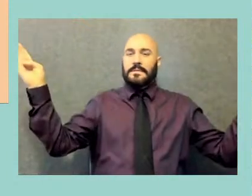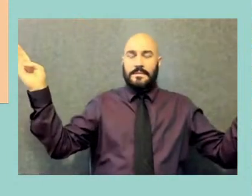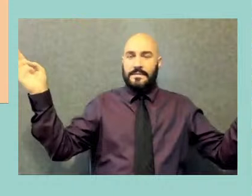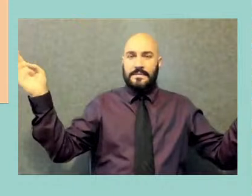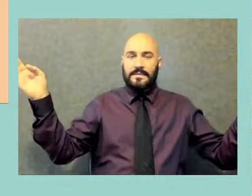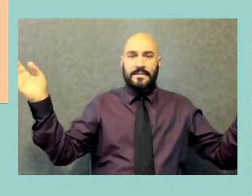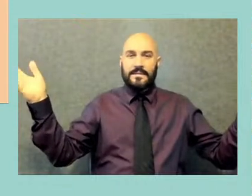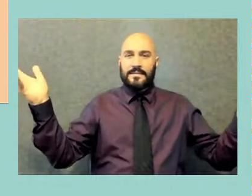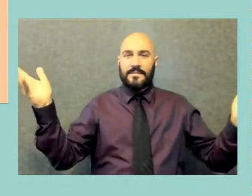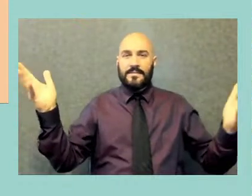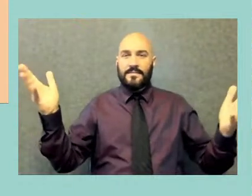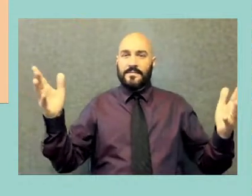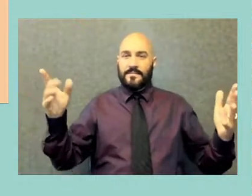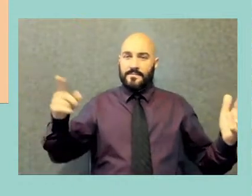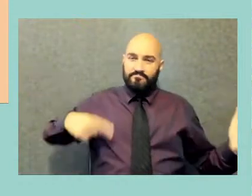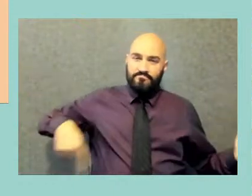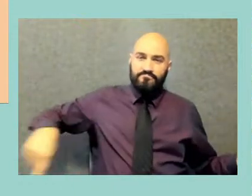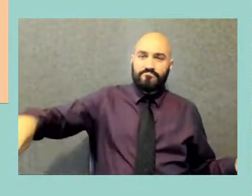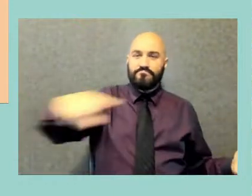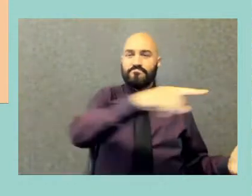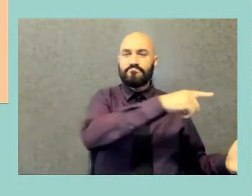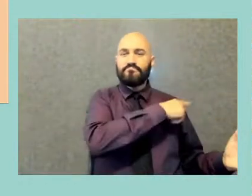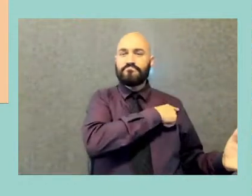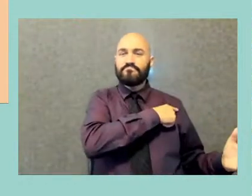the One. We are